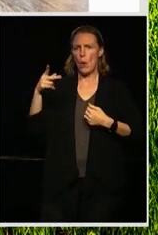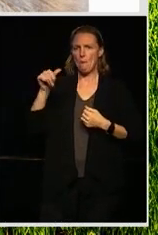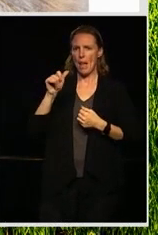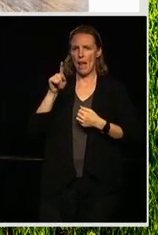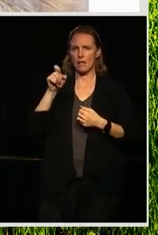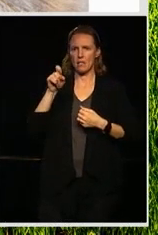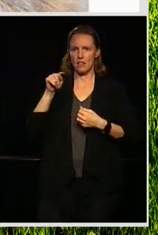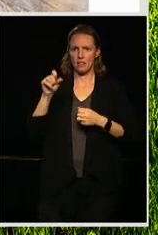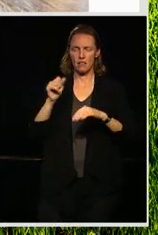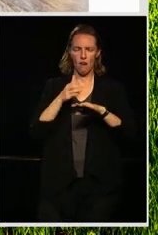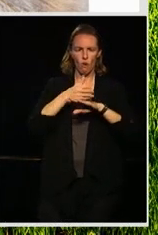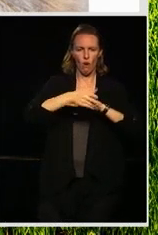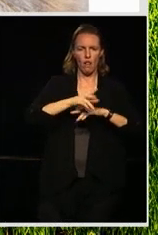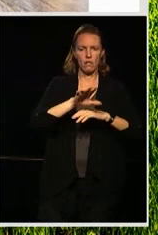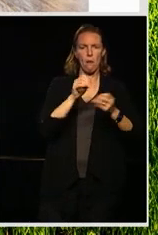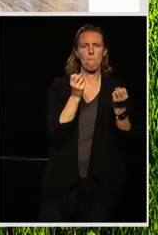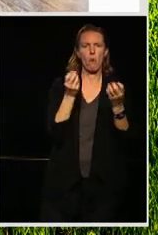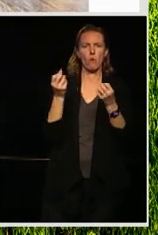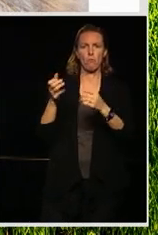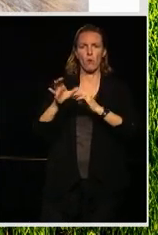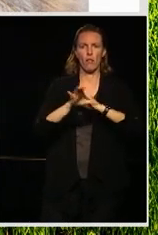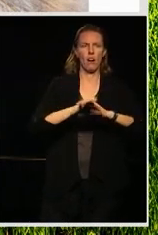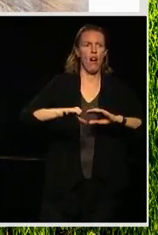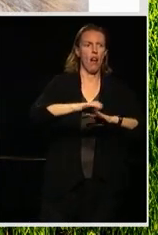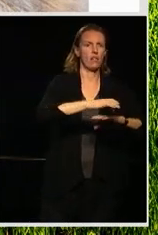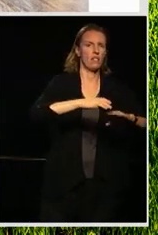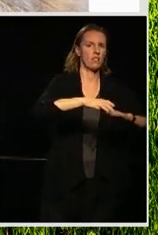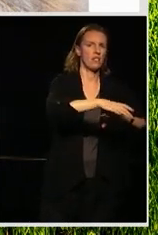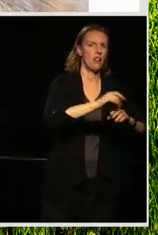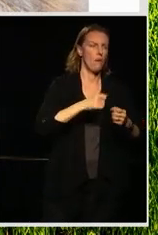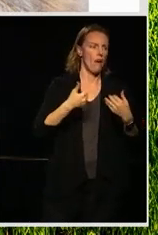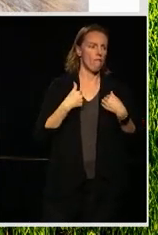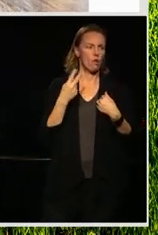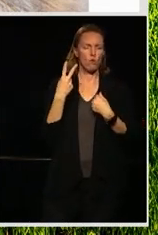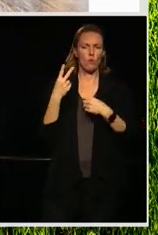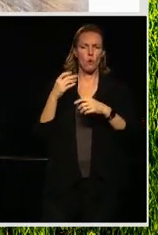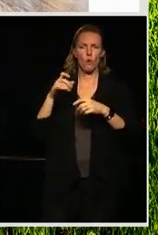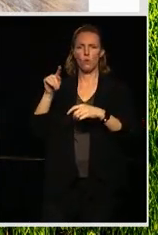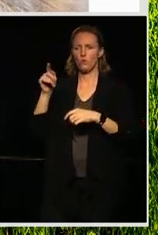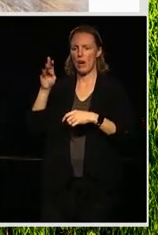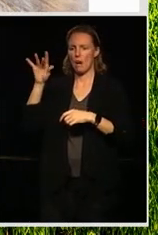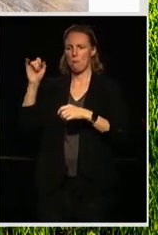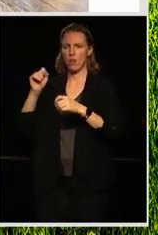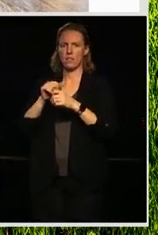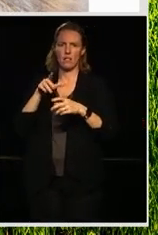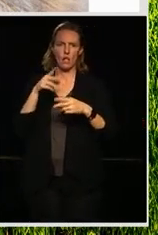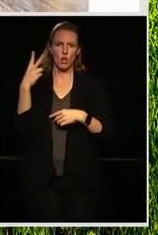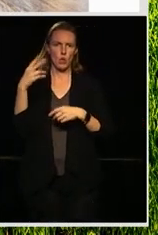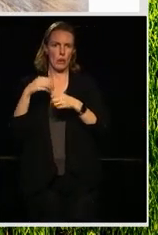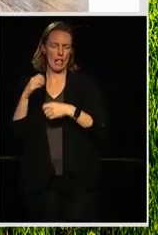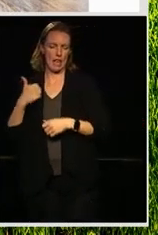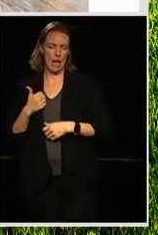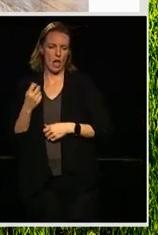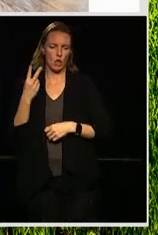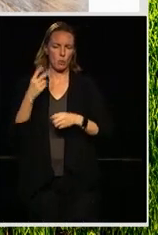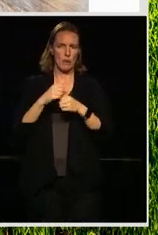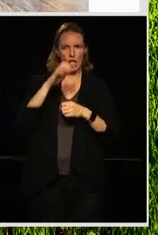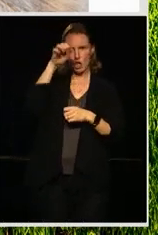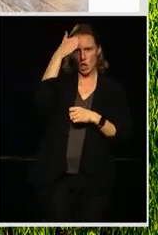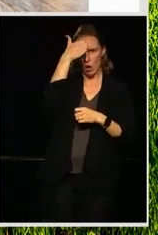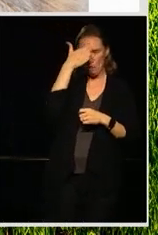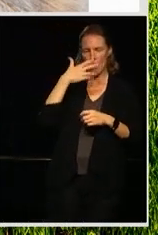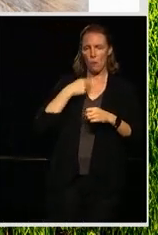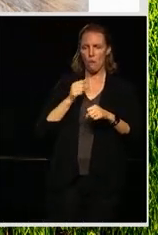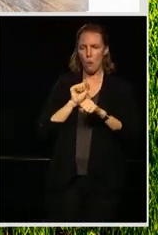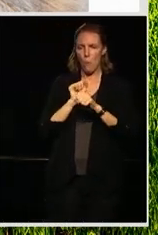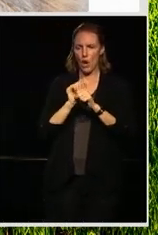continents. We have 3 trademarks in the United States, 2 in Canada, 2 in Europe. We've been working with a variety